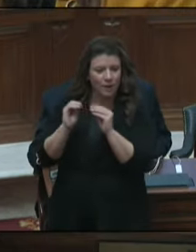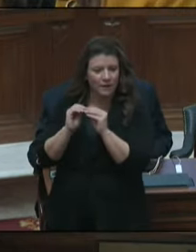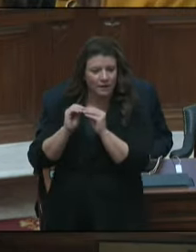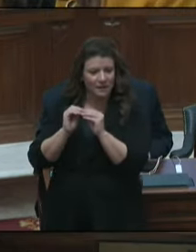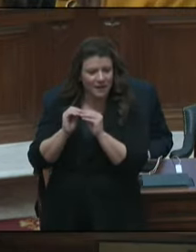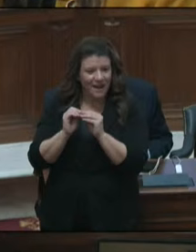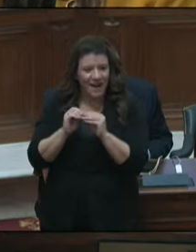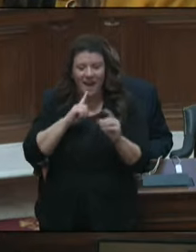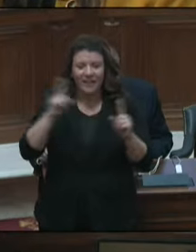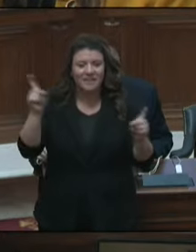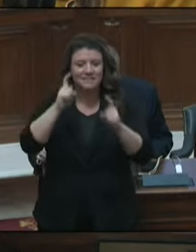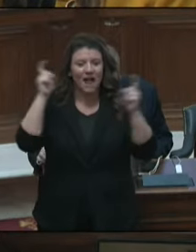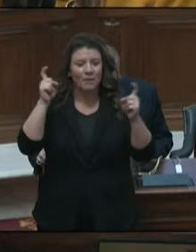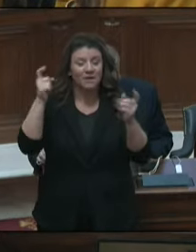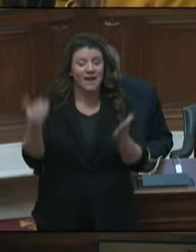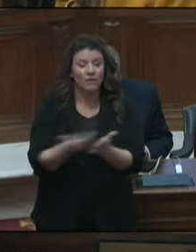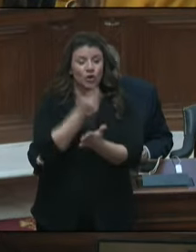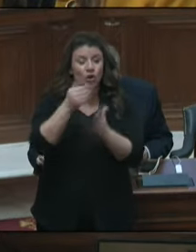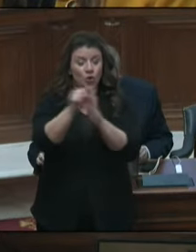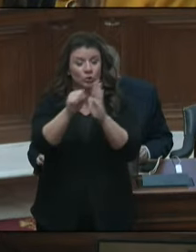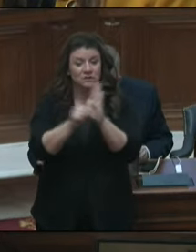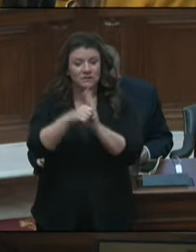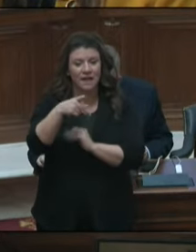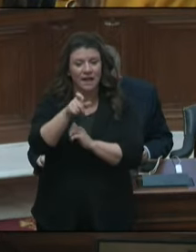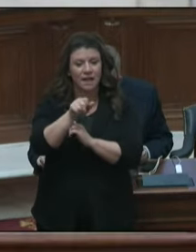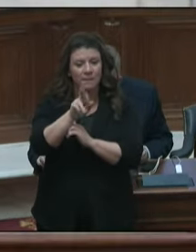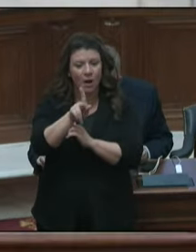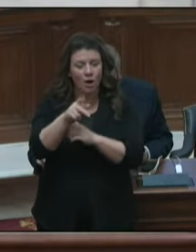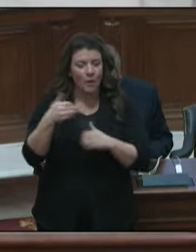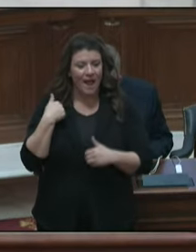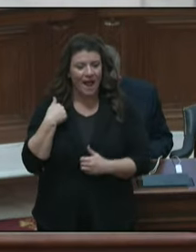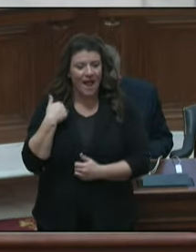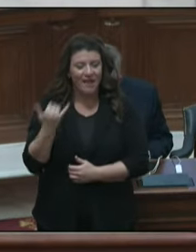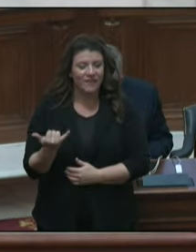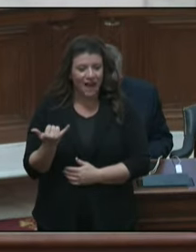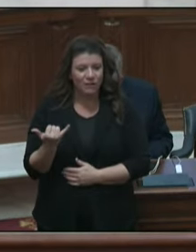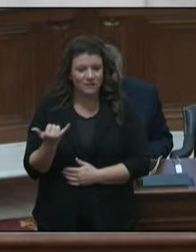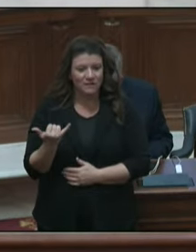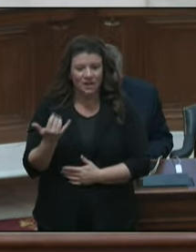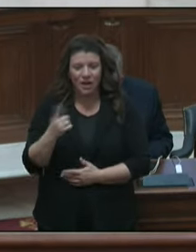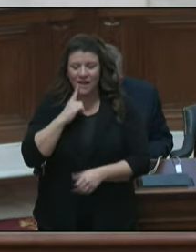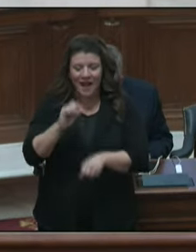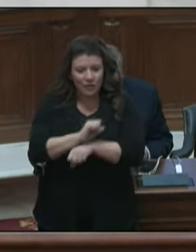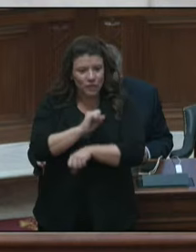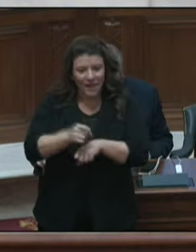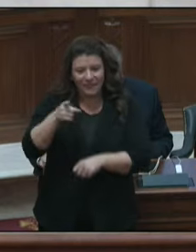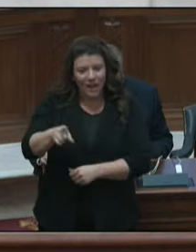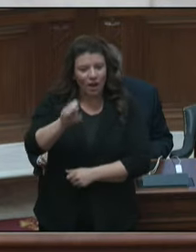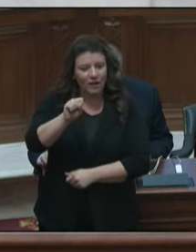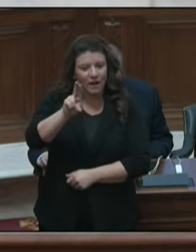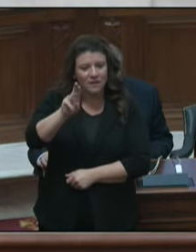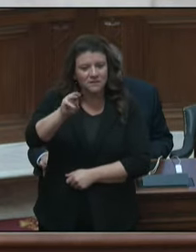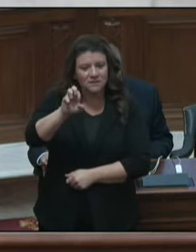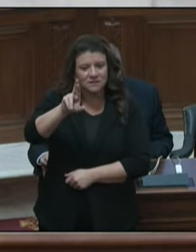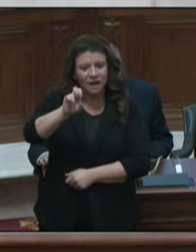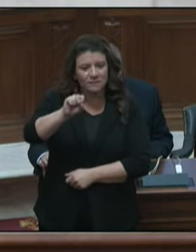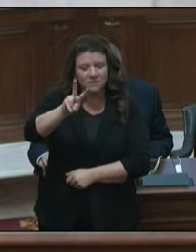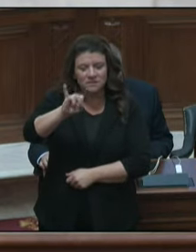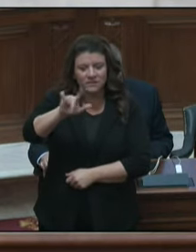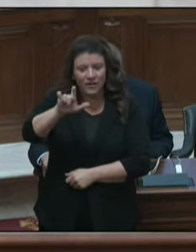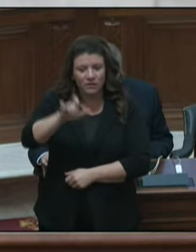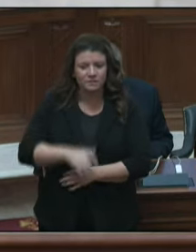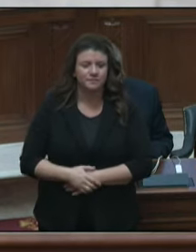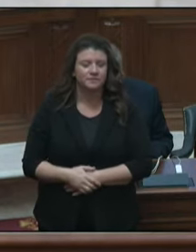about the celebration of a new state park that we have. Absolutely right there at Summersville.